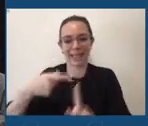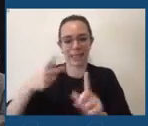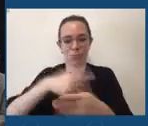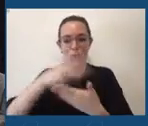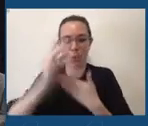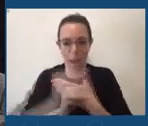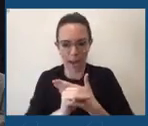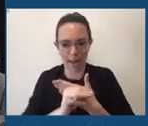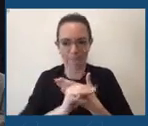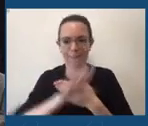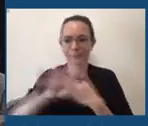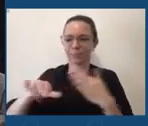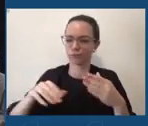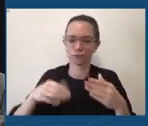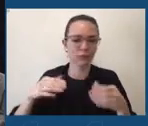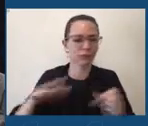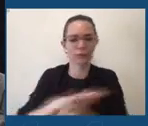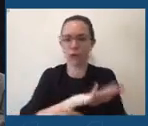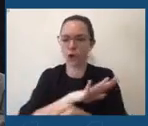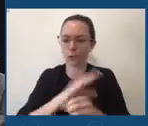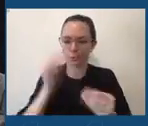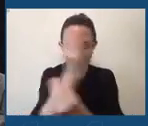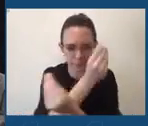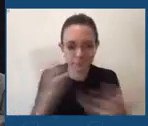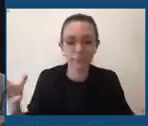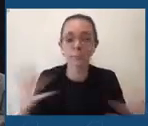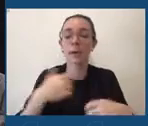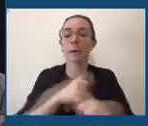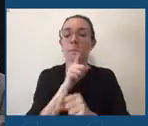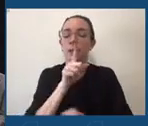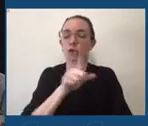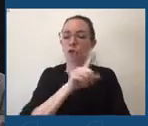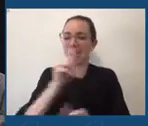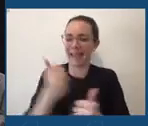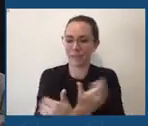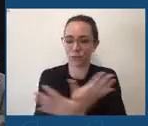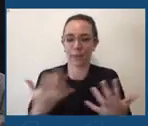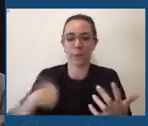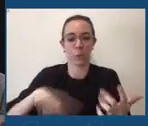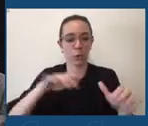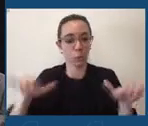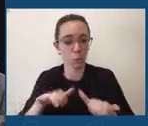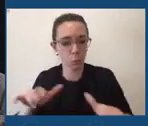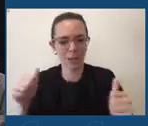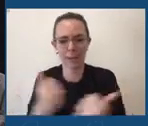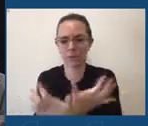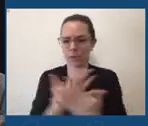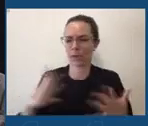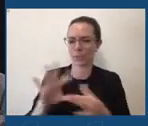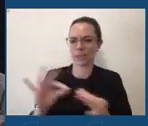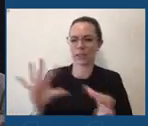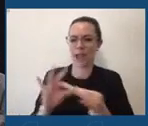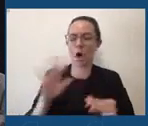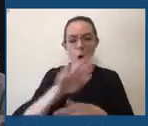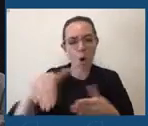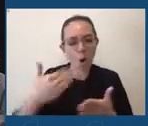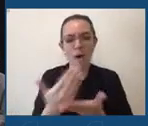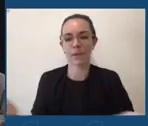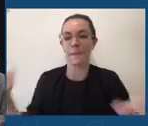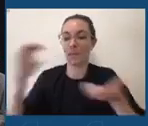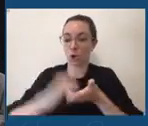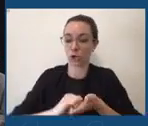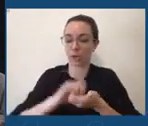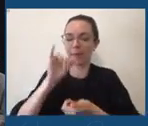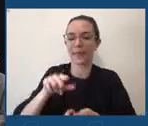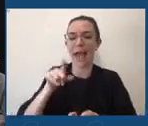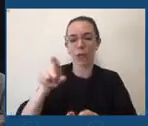all that it needs to be. But most of all, oh God, make sure that in all we do, in all we say, in all the partnership, that you get